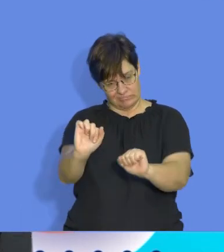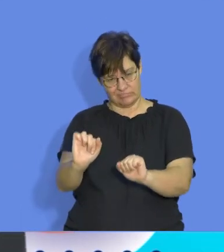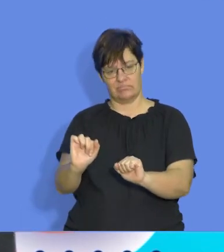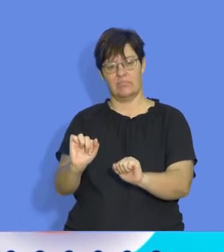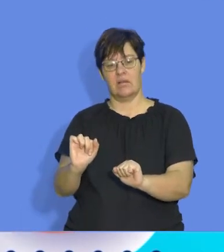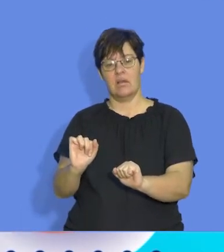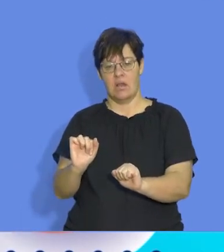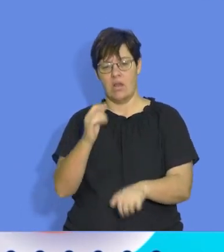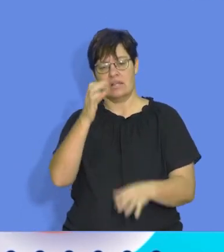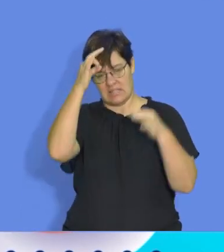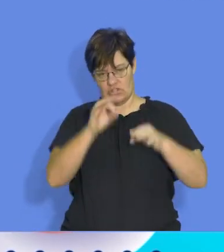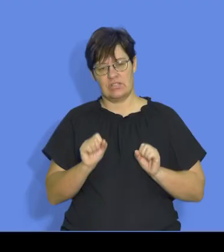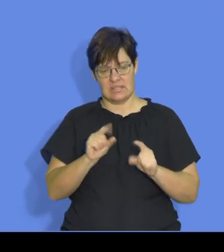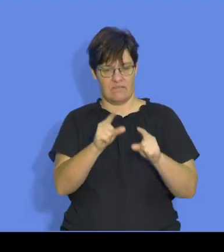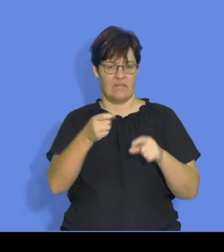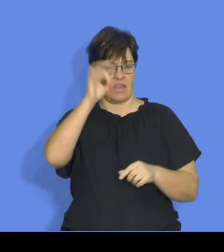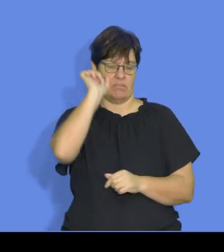the government.